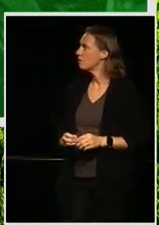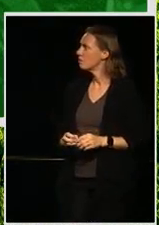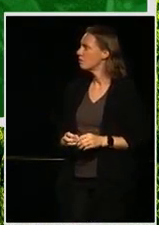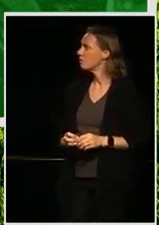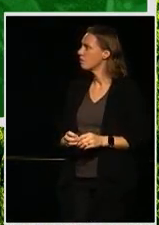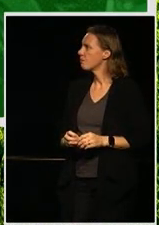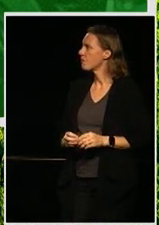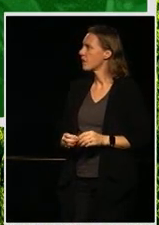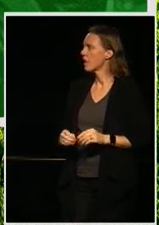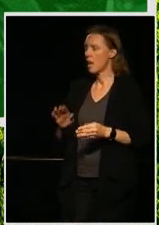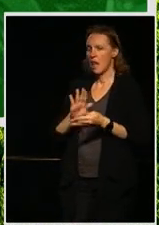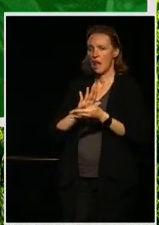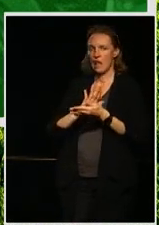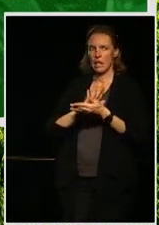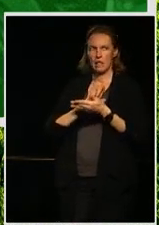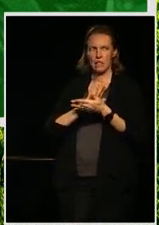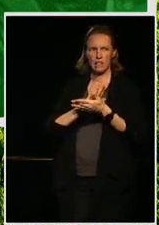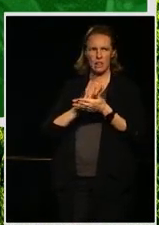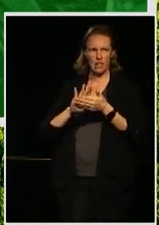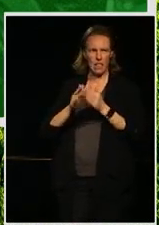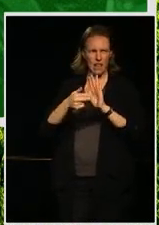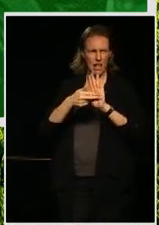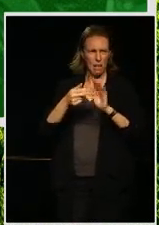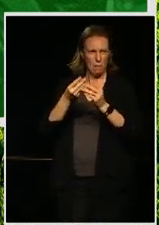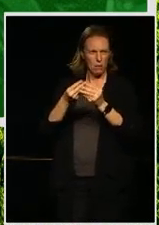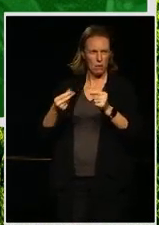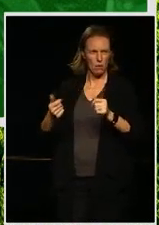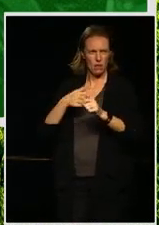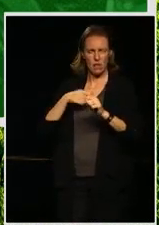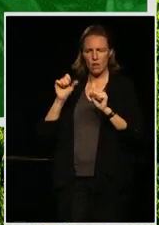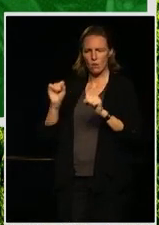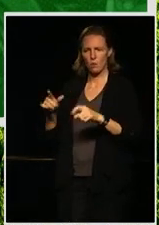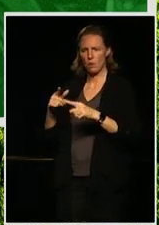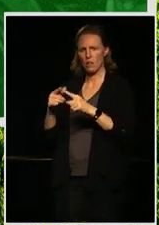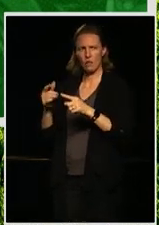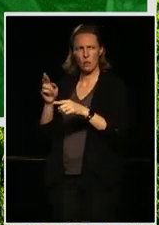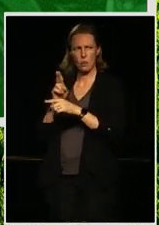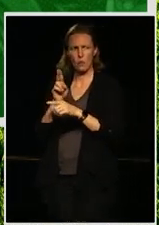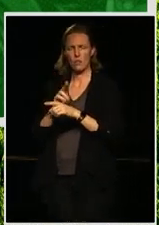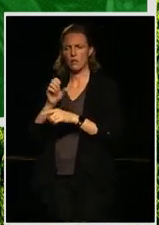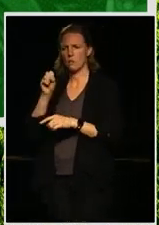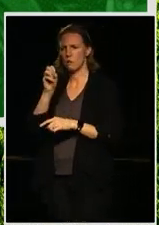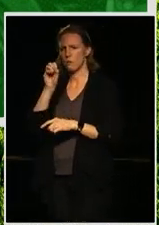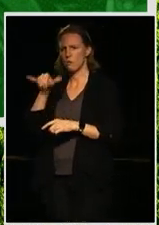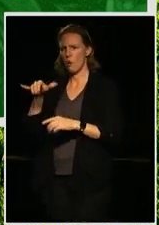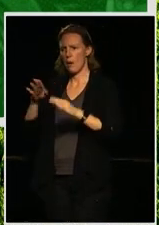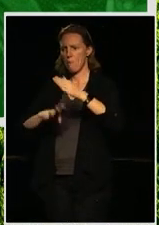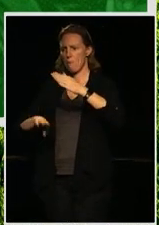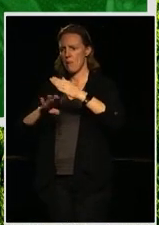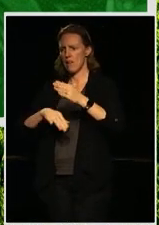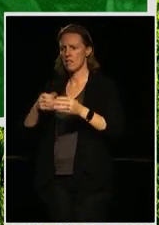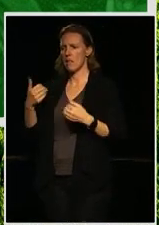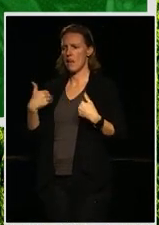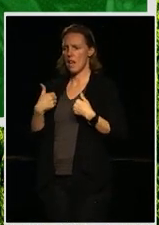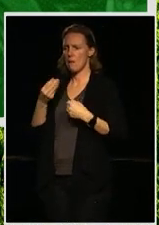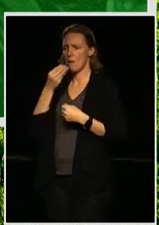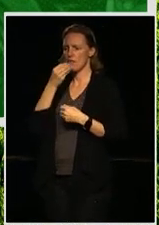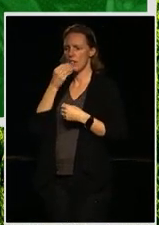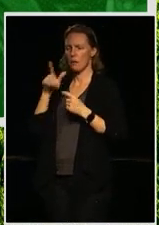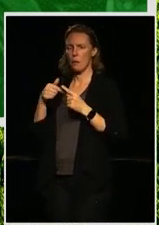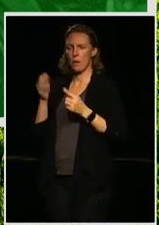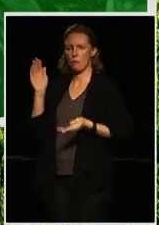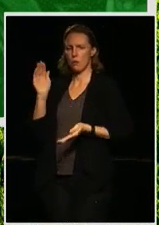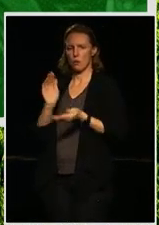In Clean Label Solution, our mission is to untap potential of soy-based animal feed while reducing production costs